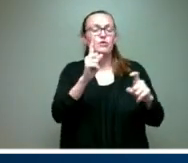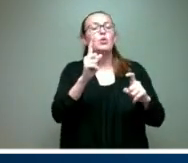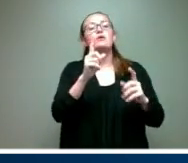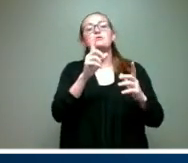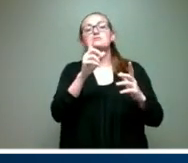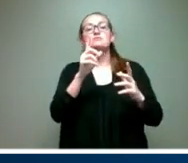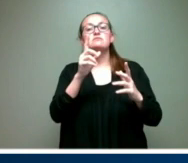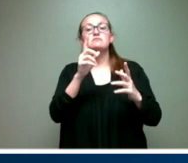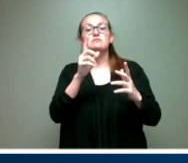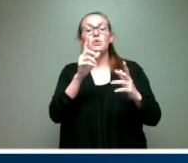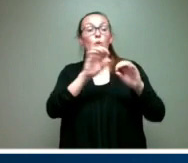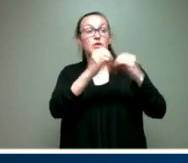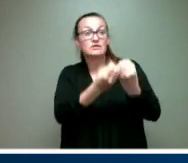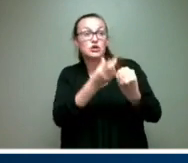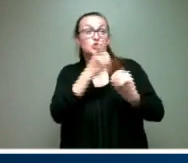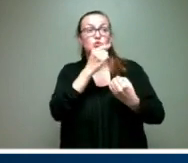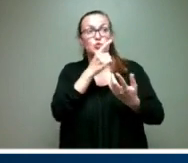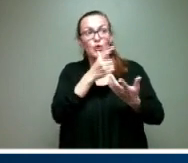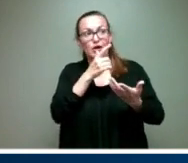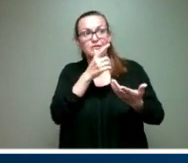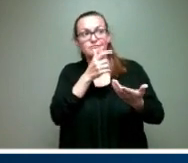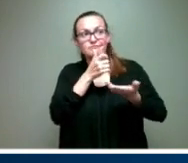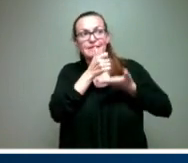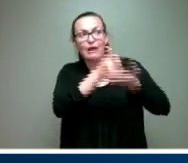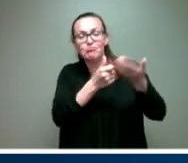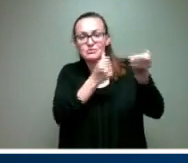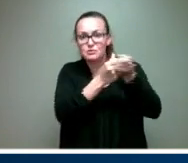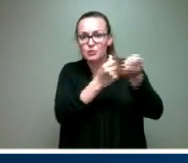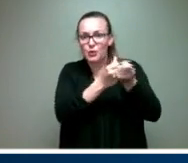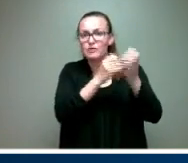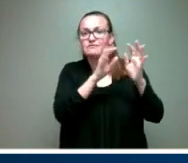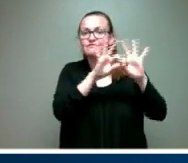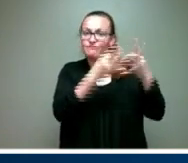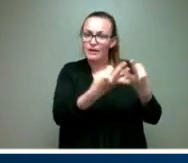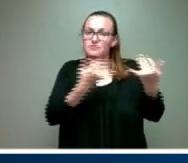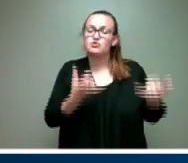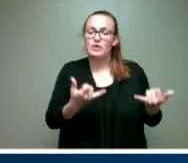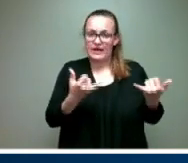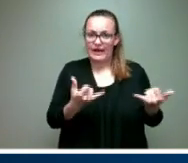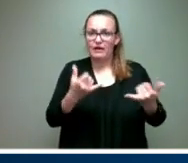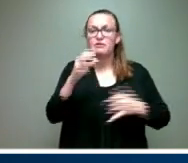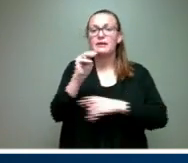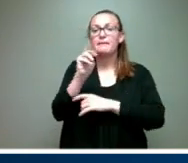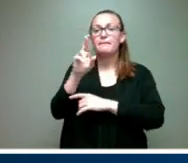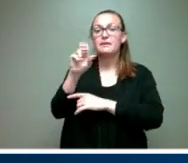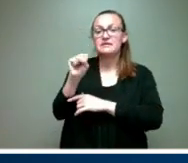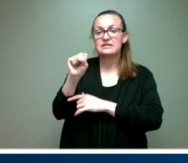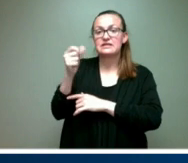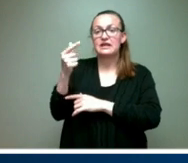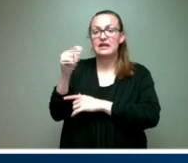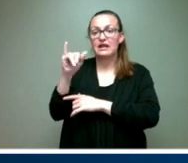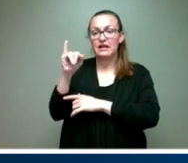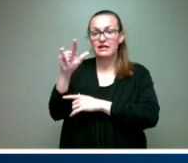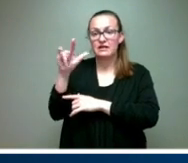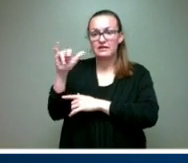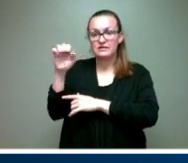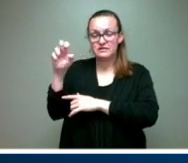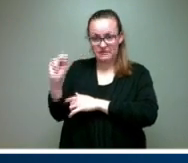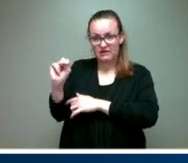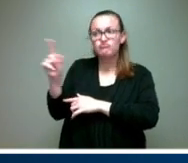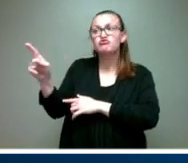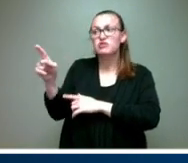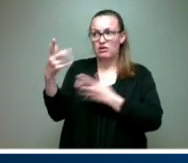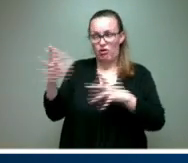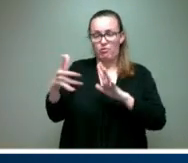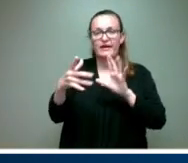families in need right now. And Mrs. Gillison highlighted many of those. So we partner with Children's Hunger Alliance to operate open